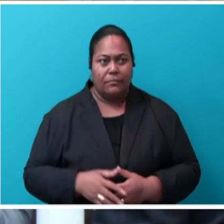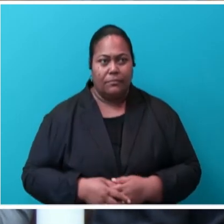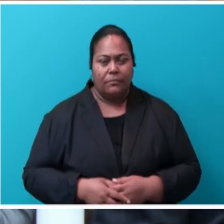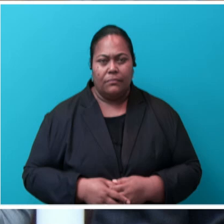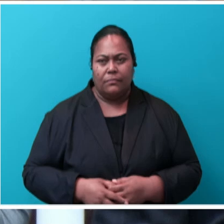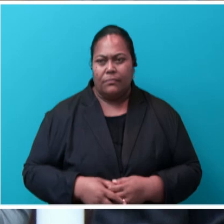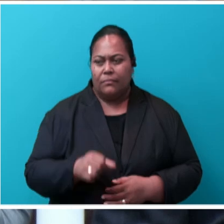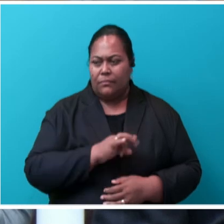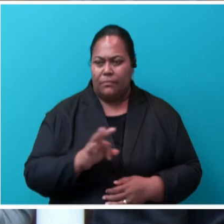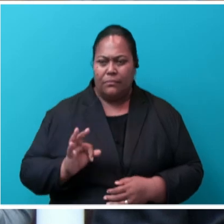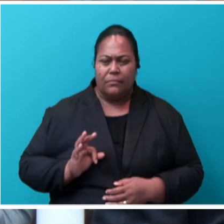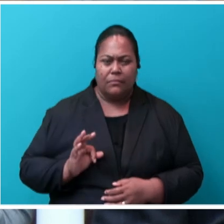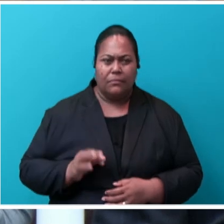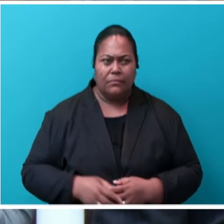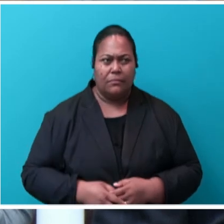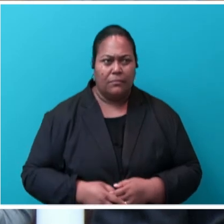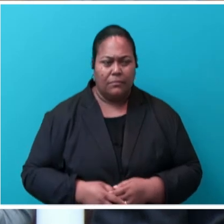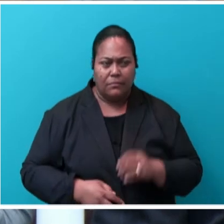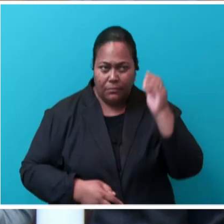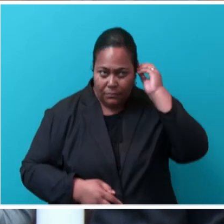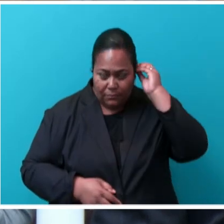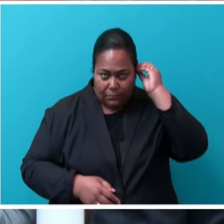officers that have accounting and auditing background,